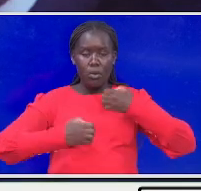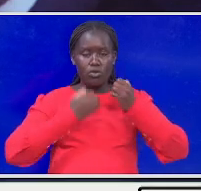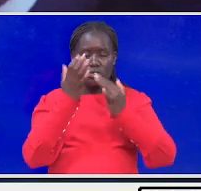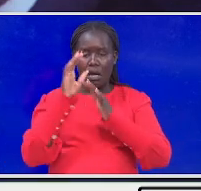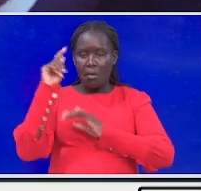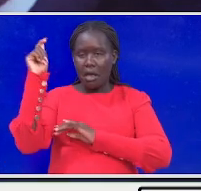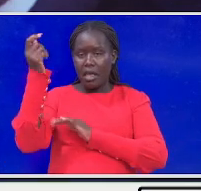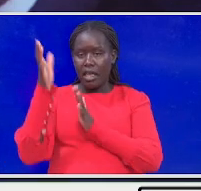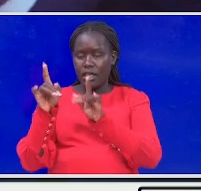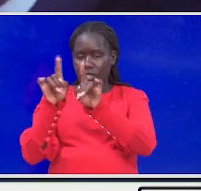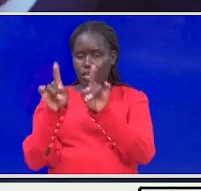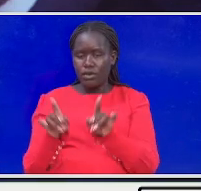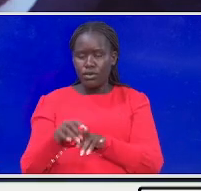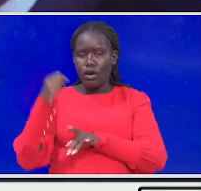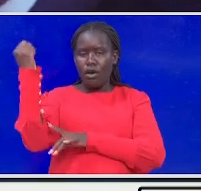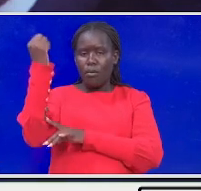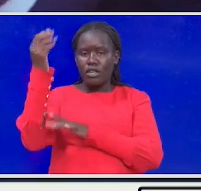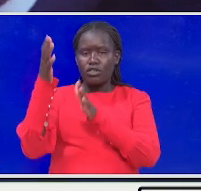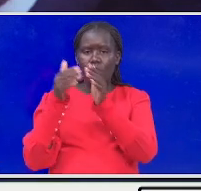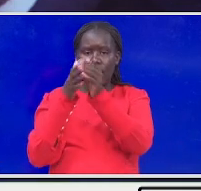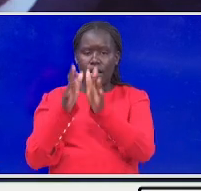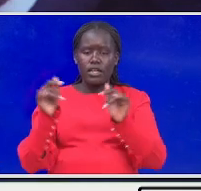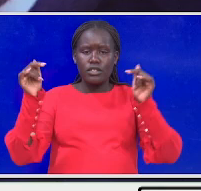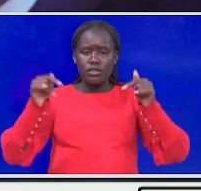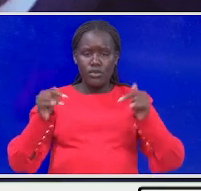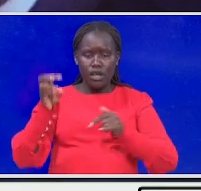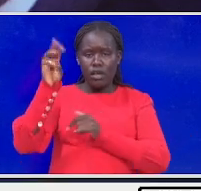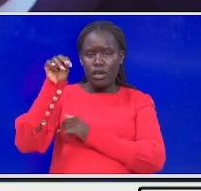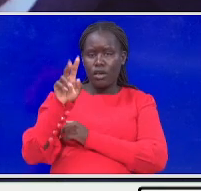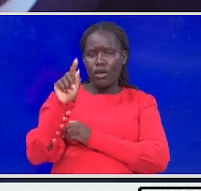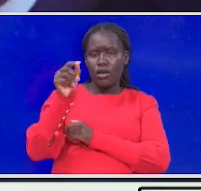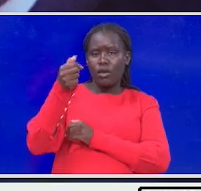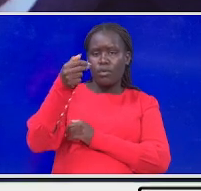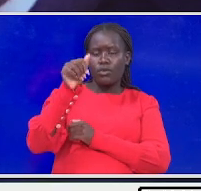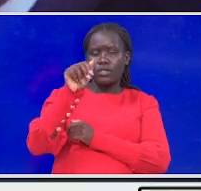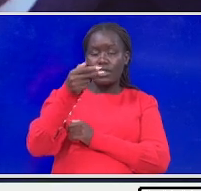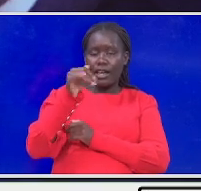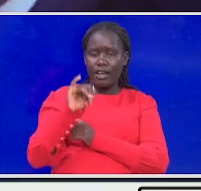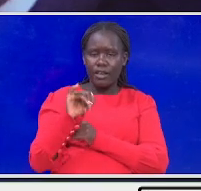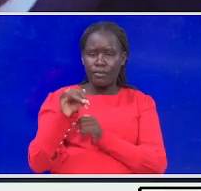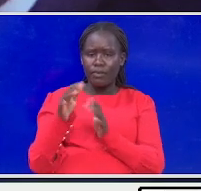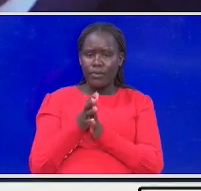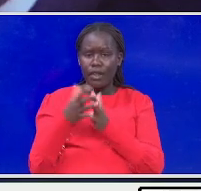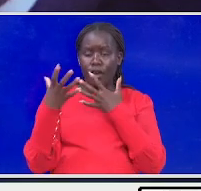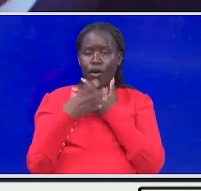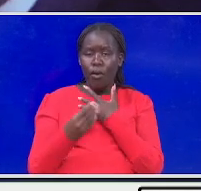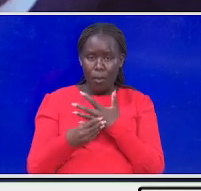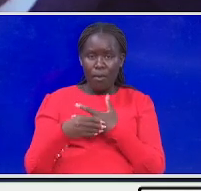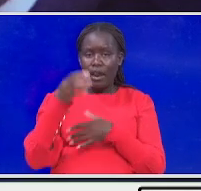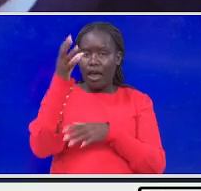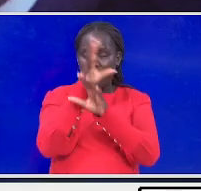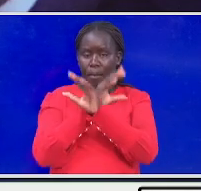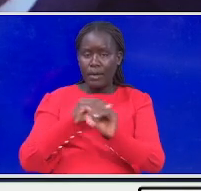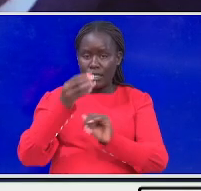and political leaders. Today, Nyeri County Governor Mutahi Kahiga criticized President William Ruto for perceived betrayal of his